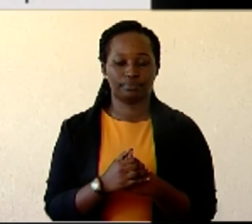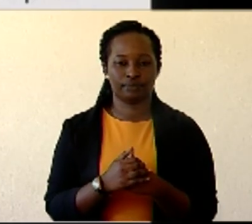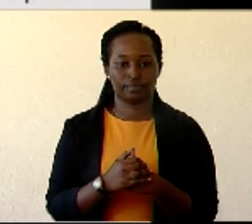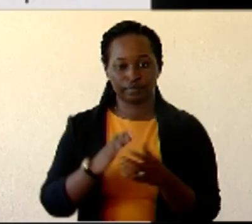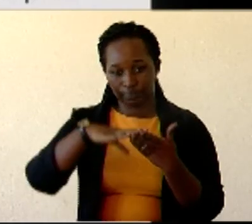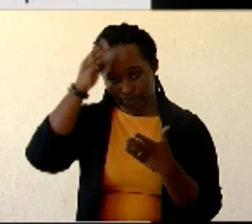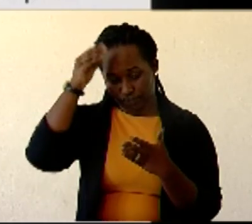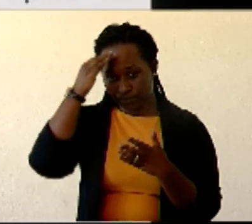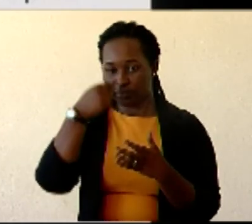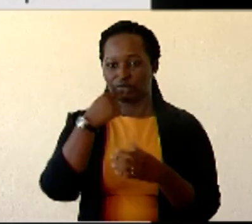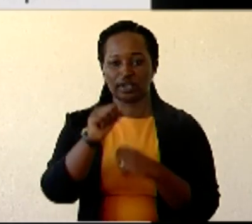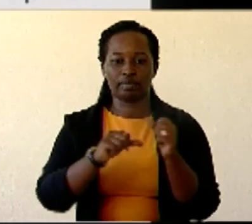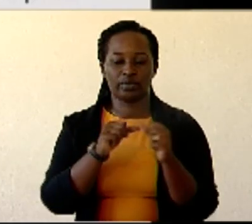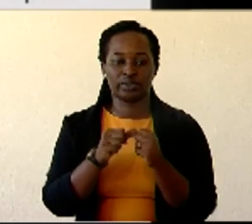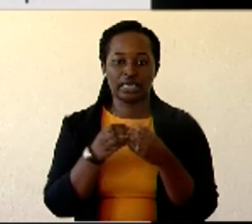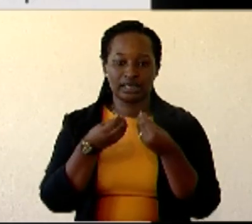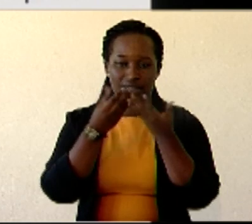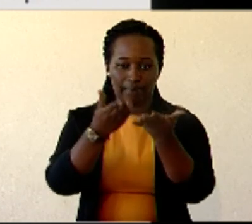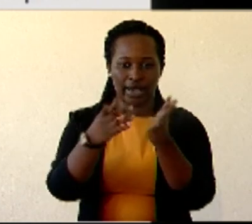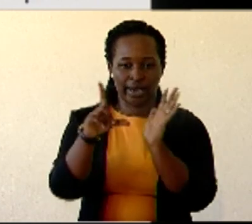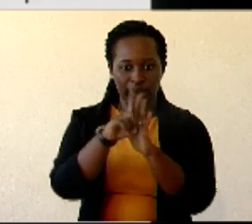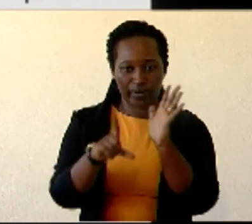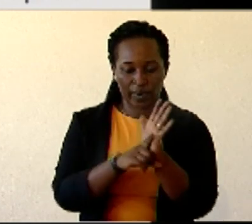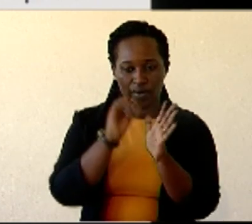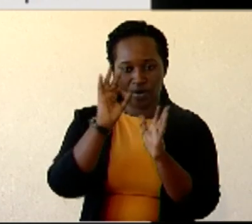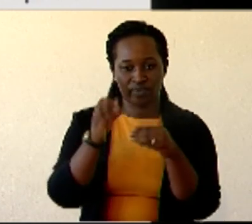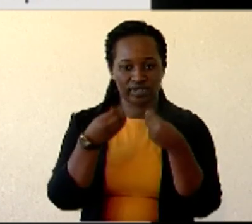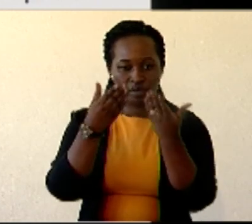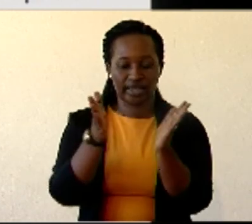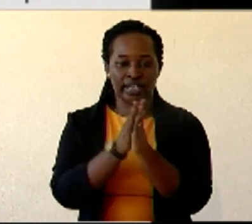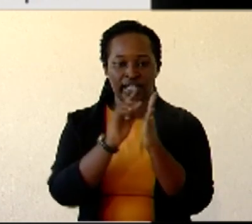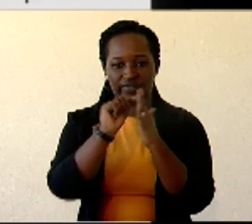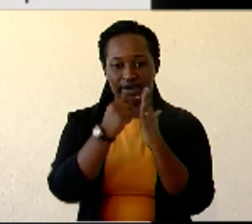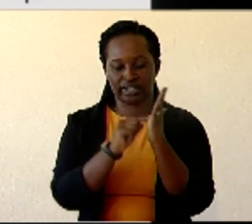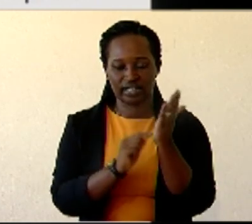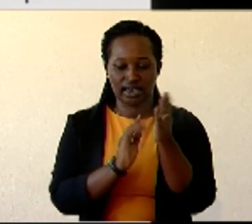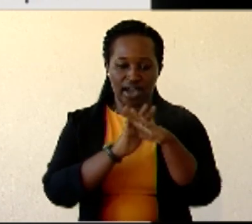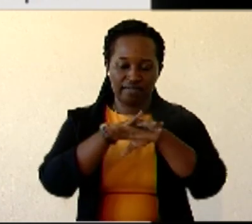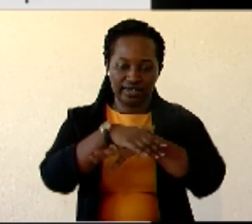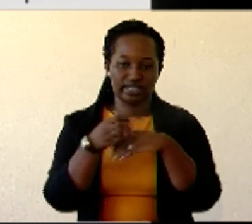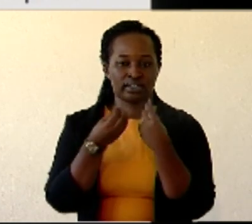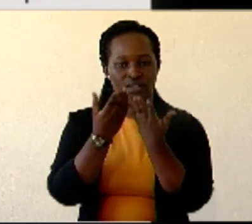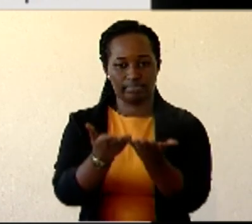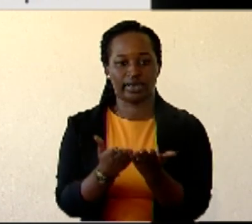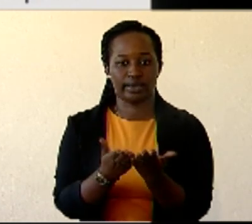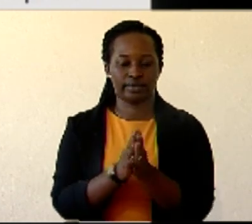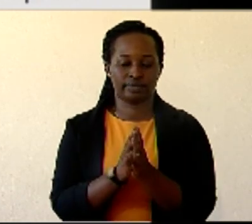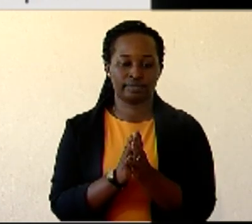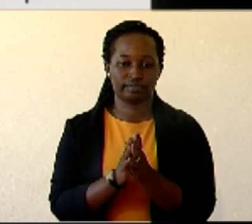lesson, it is supply, law of supply, and factors determining the supply of a